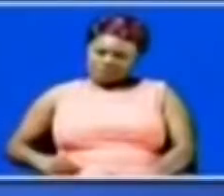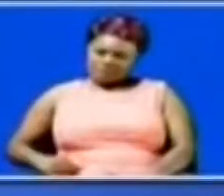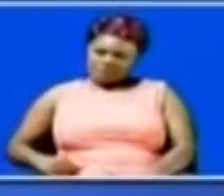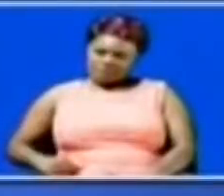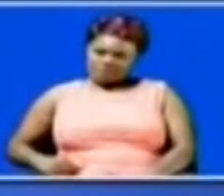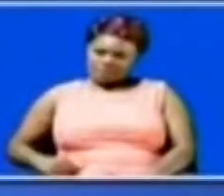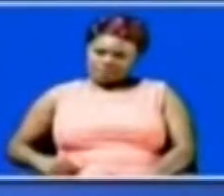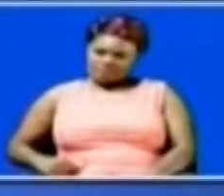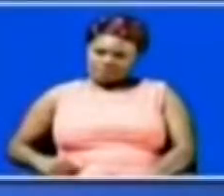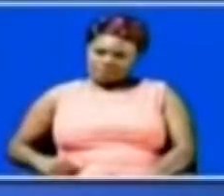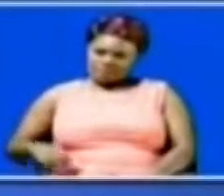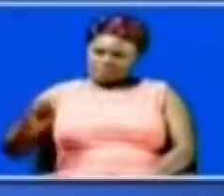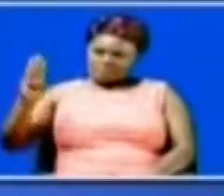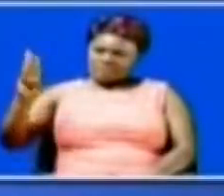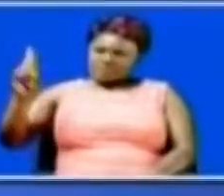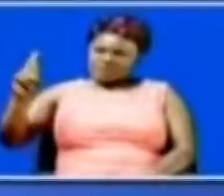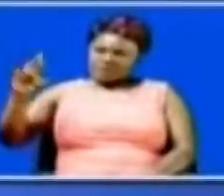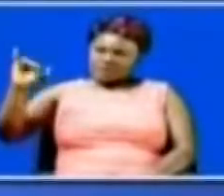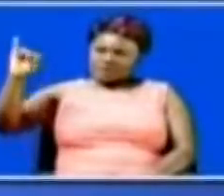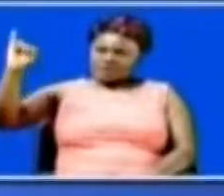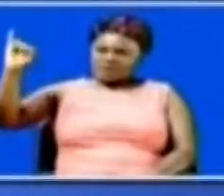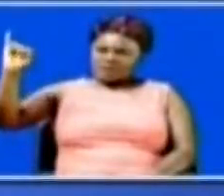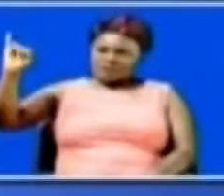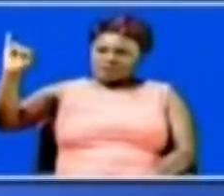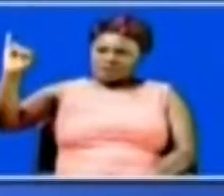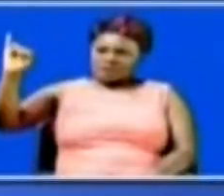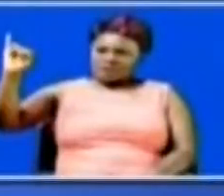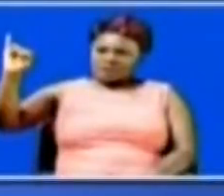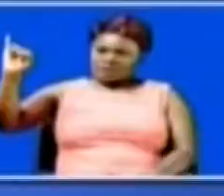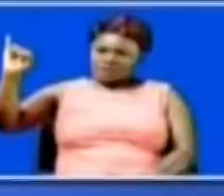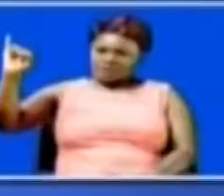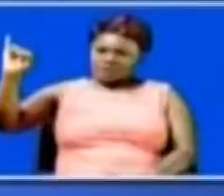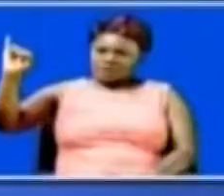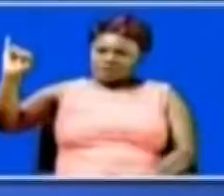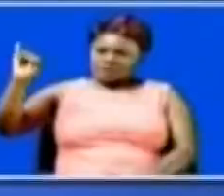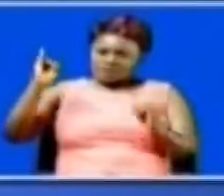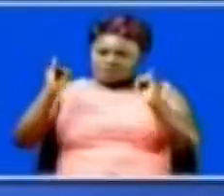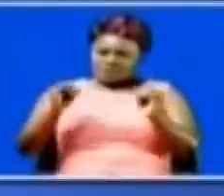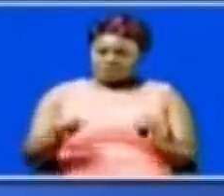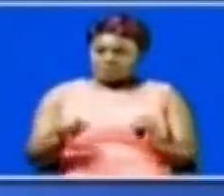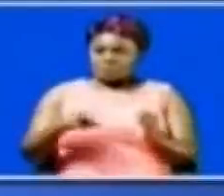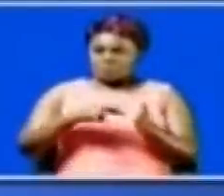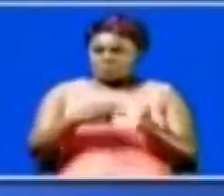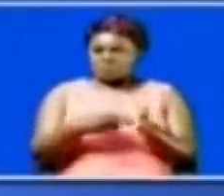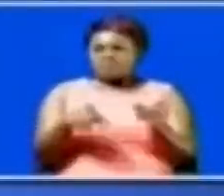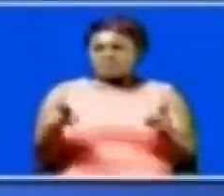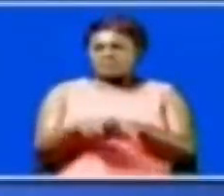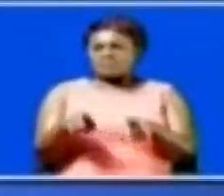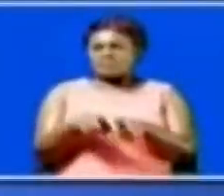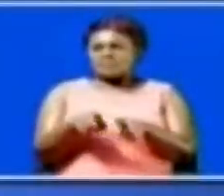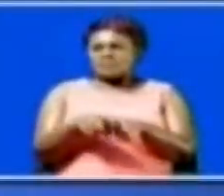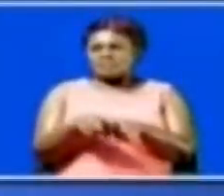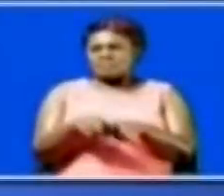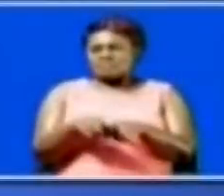big BRI, whatever the road and bridge, and it's a new Silk Road thing. Yes. It's also coming unstuck